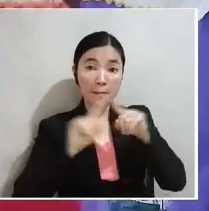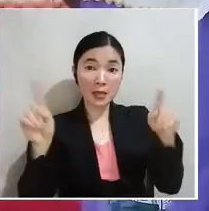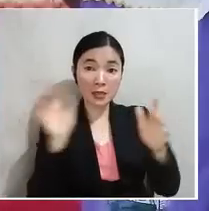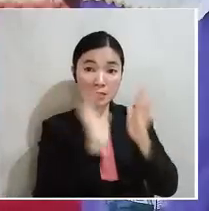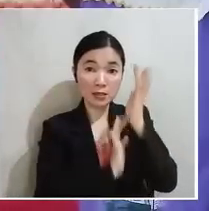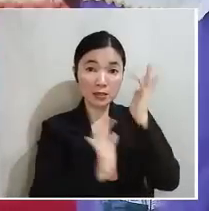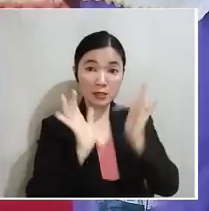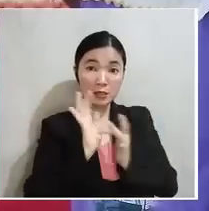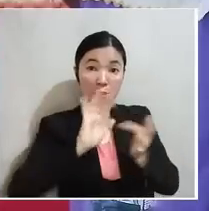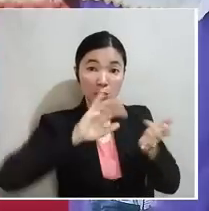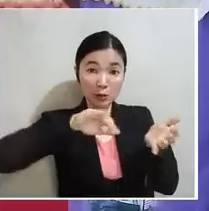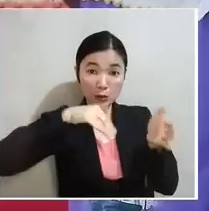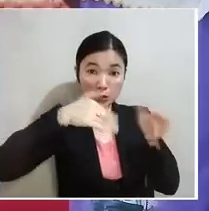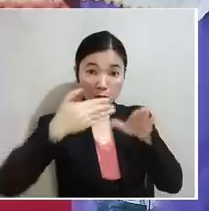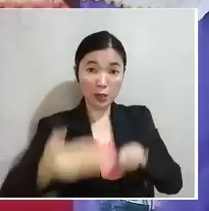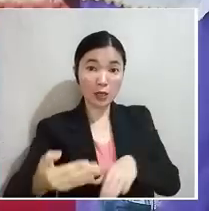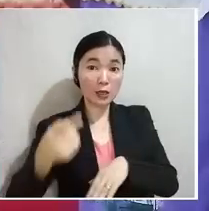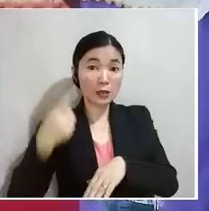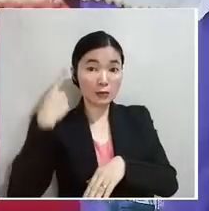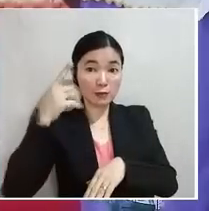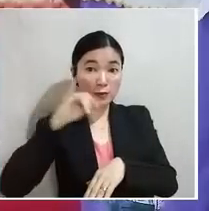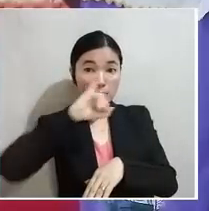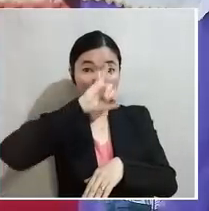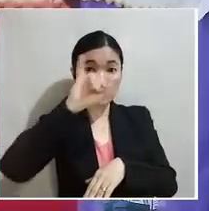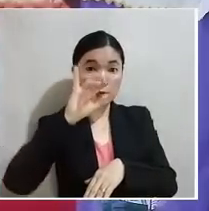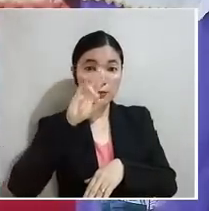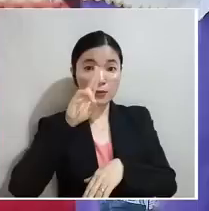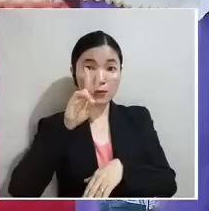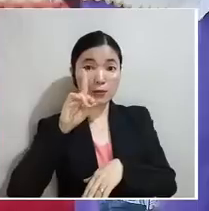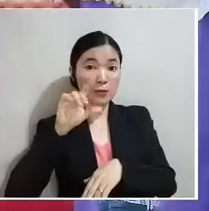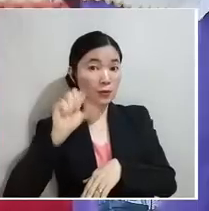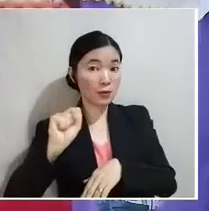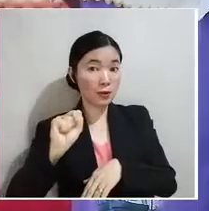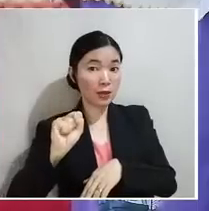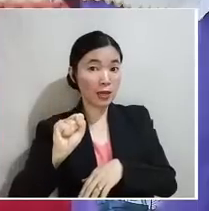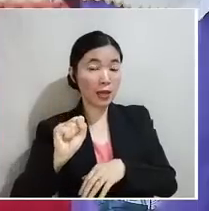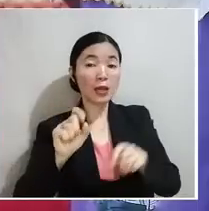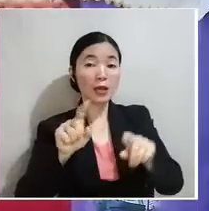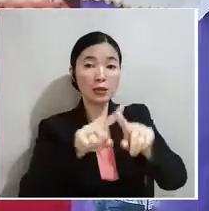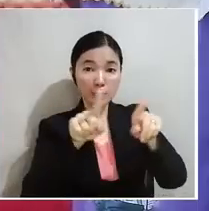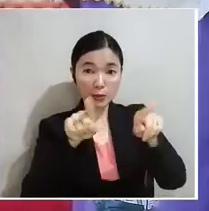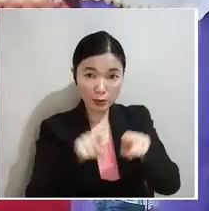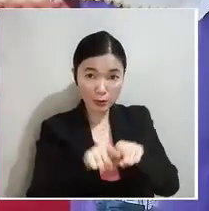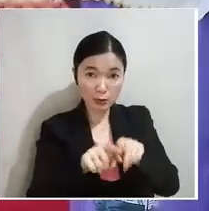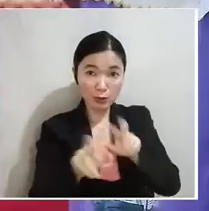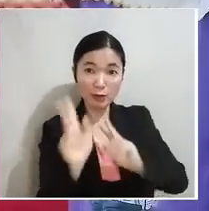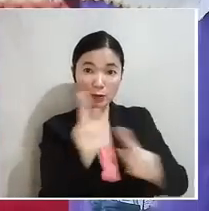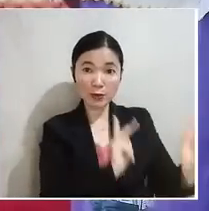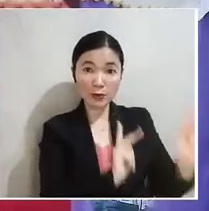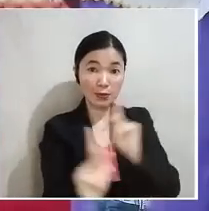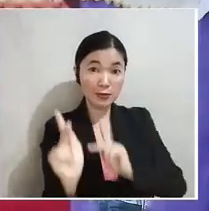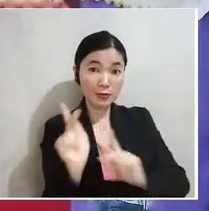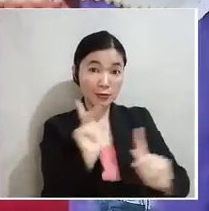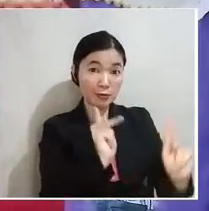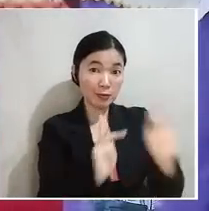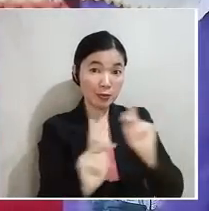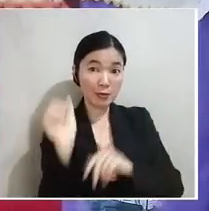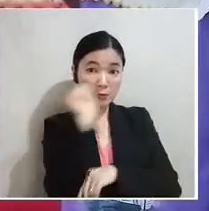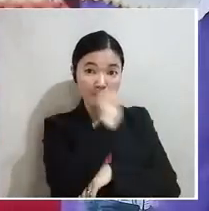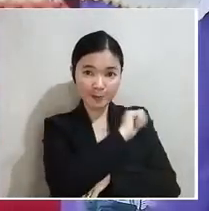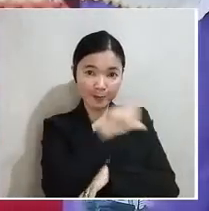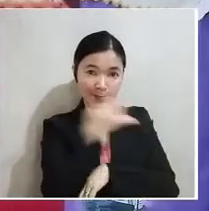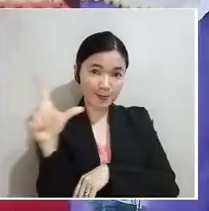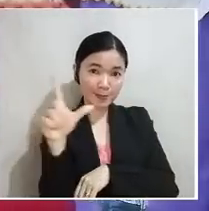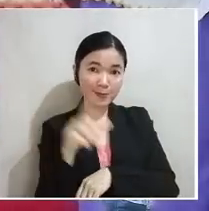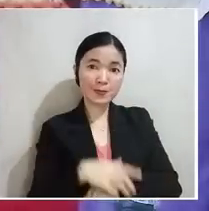he died for Judas and for people like him, and He died for us, for